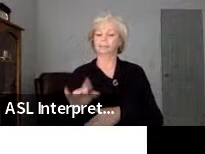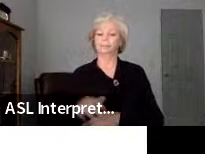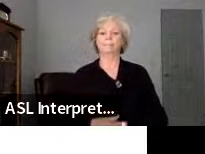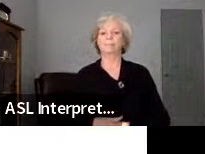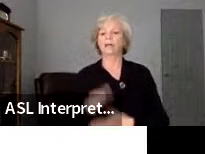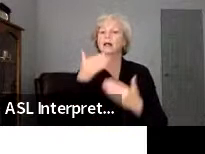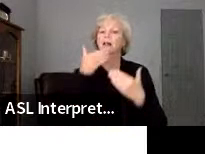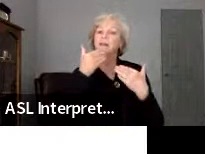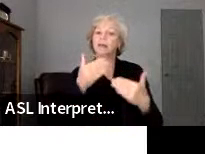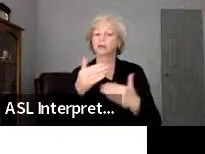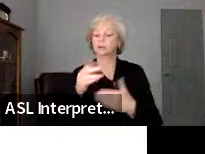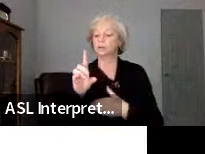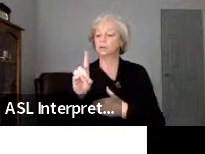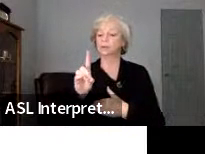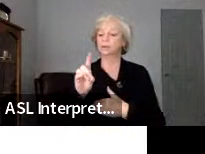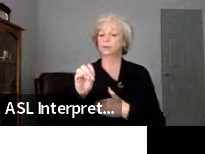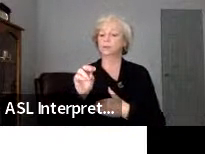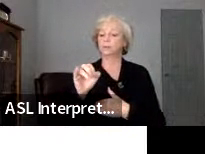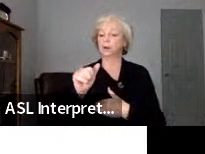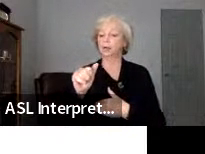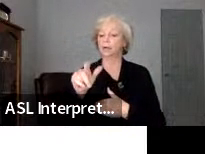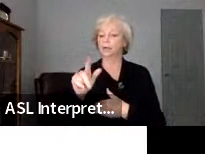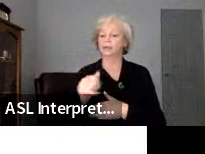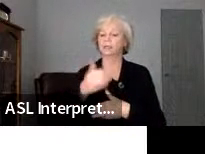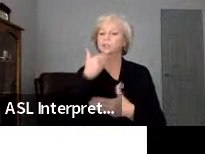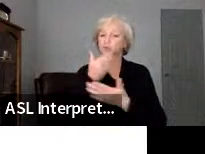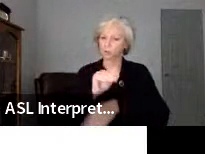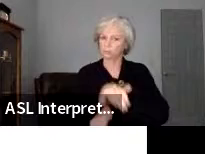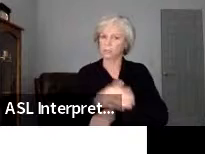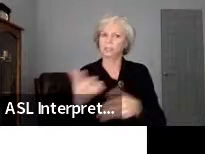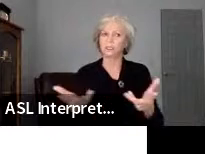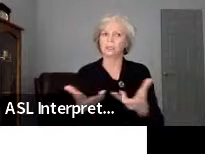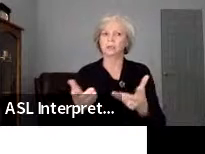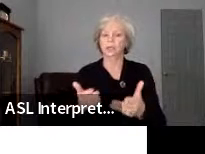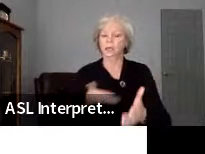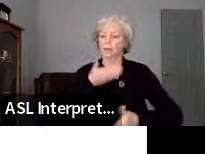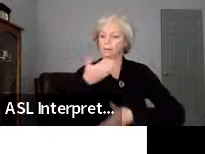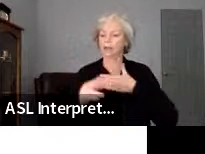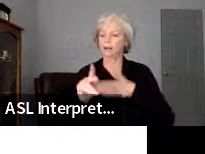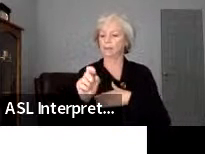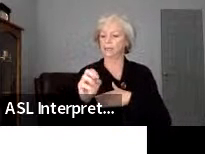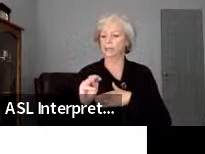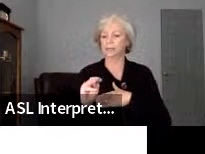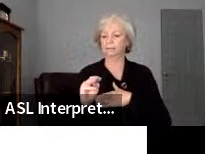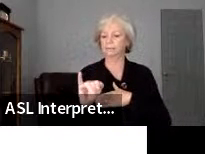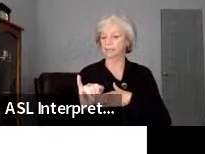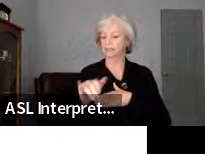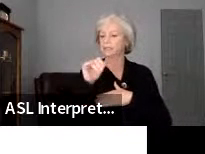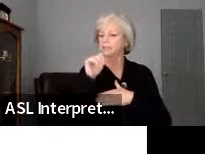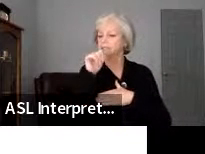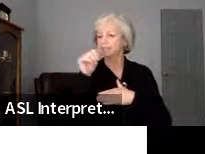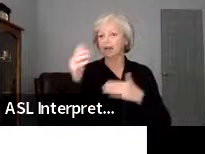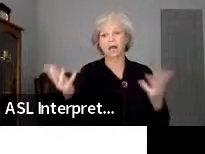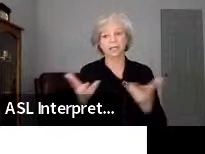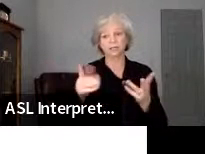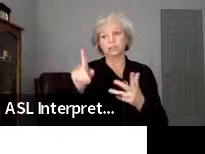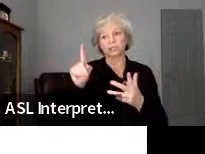Thanks, Donata. Good evening, everyone. Good to be here. Really glad Kimmy is not here and getting a well-deserved break.